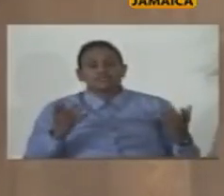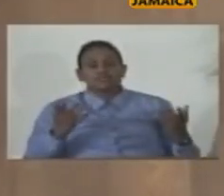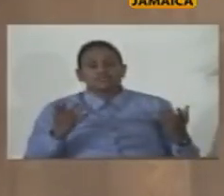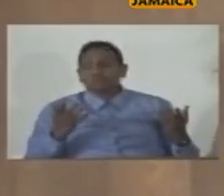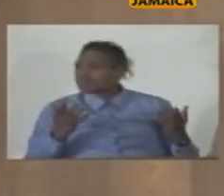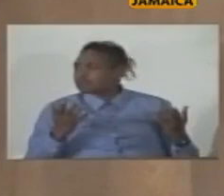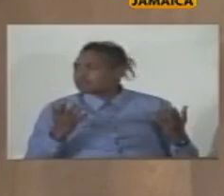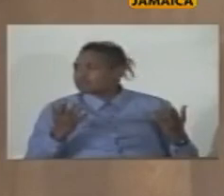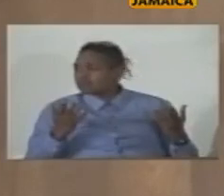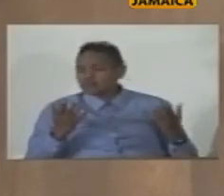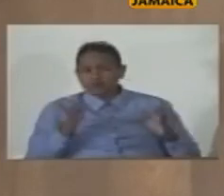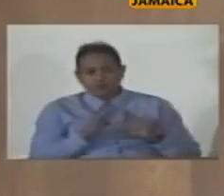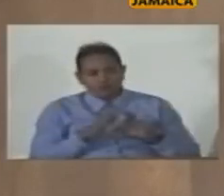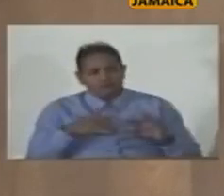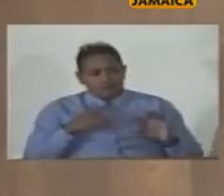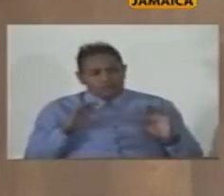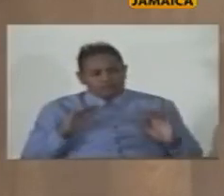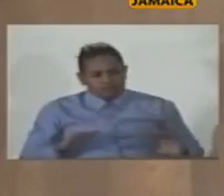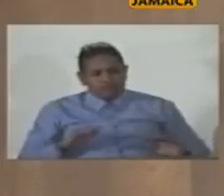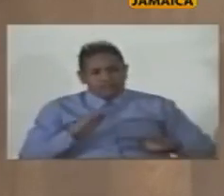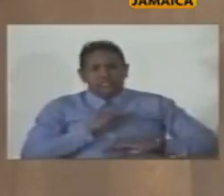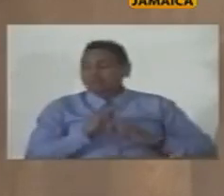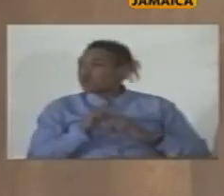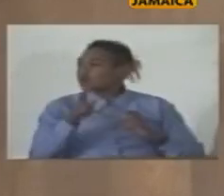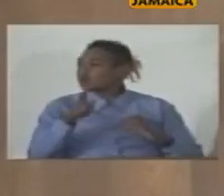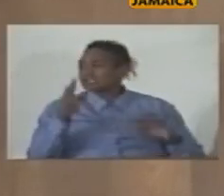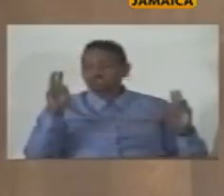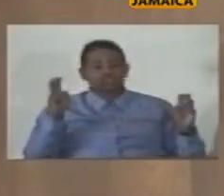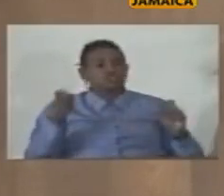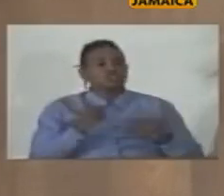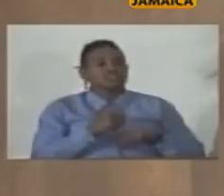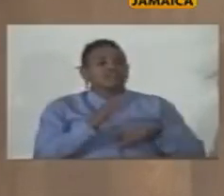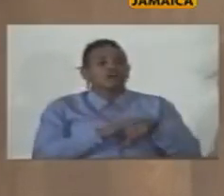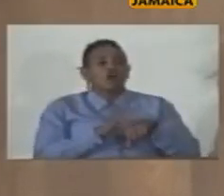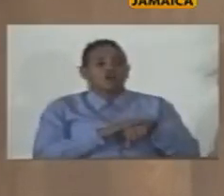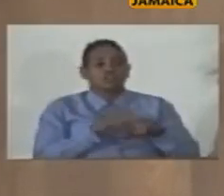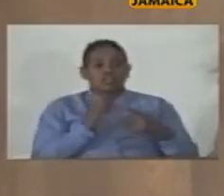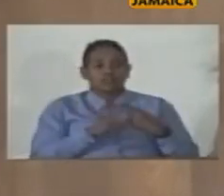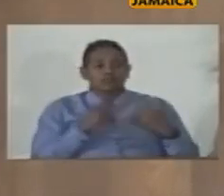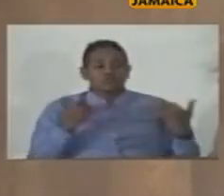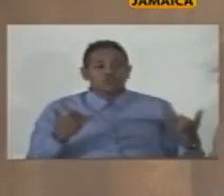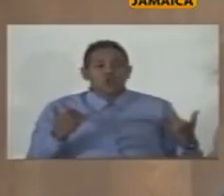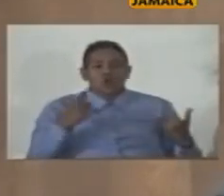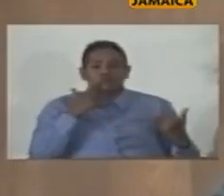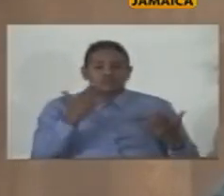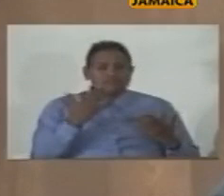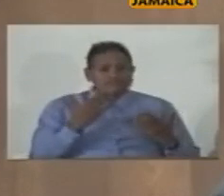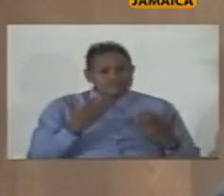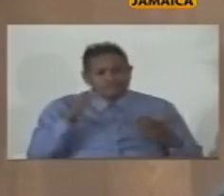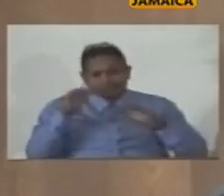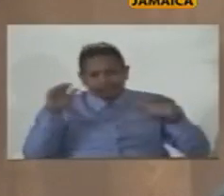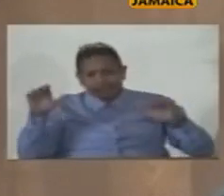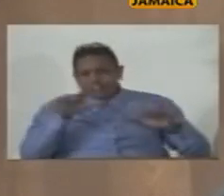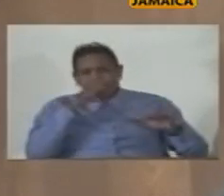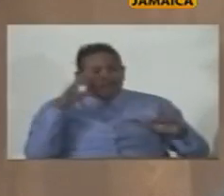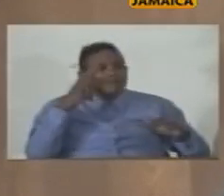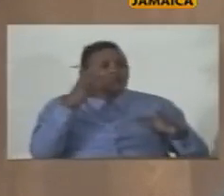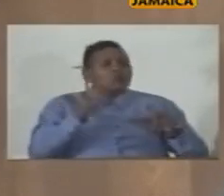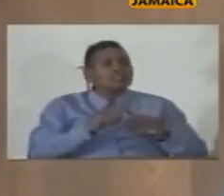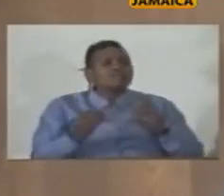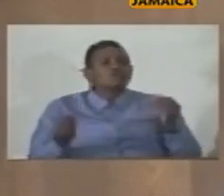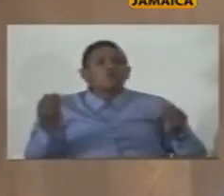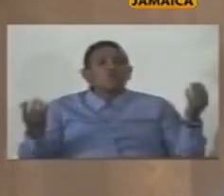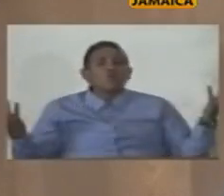outstanding matters. Mr. Speaker, consultations are now being held with farmers to look at growing alternative crops in